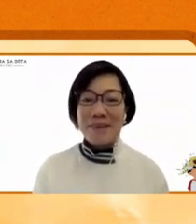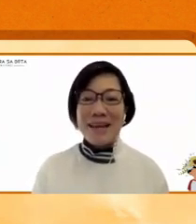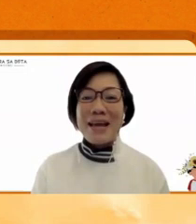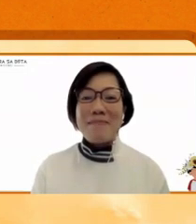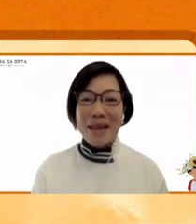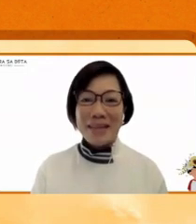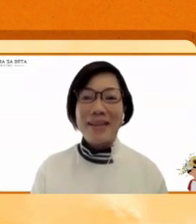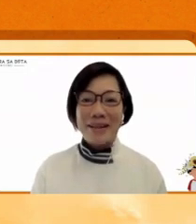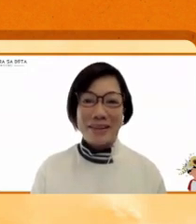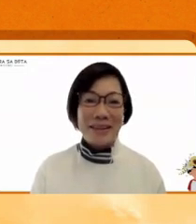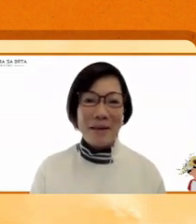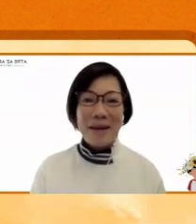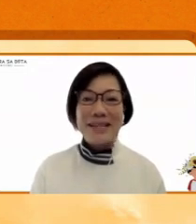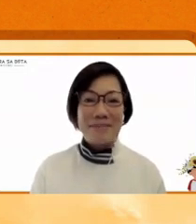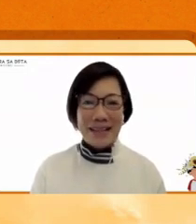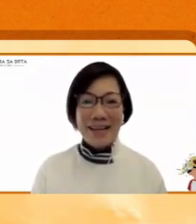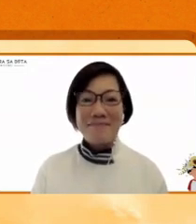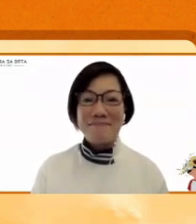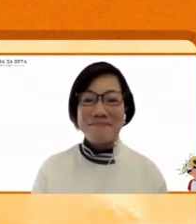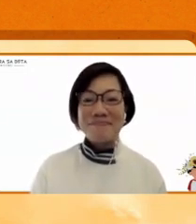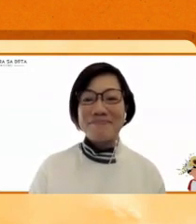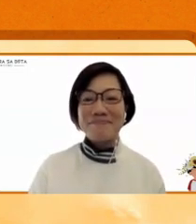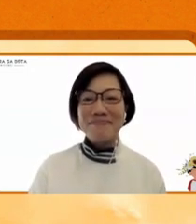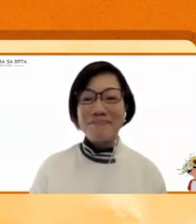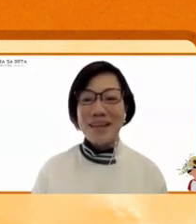Isip, Mental Health para sa Bata